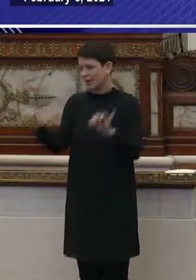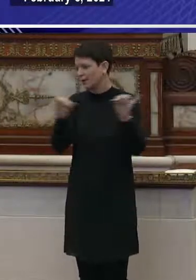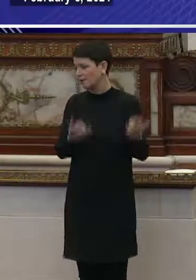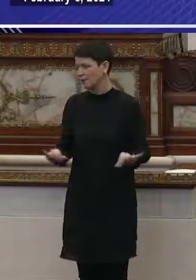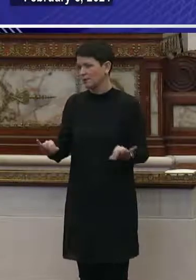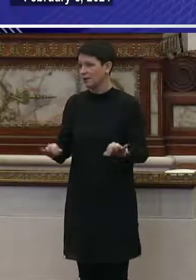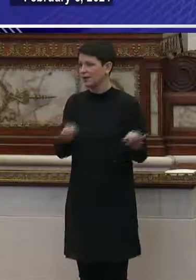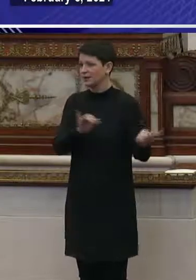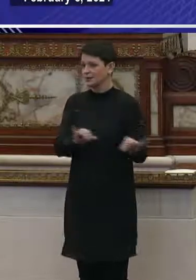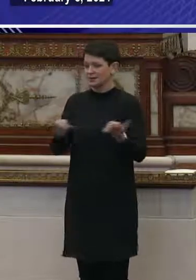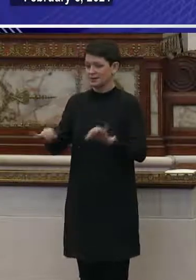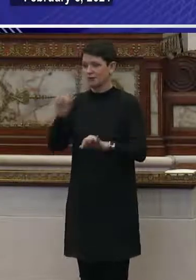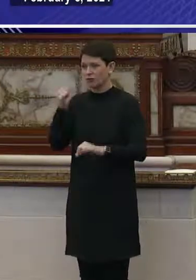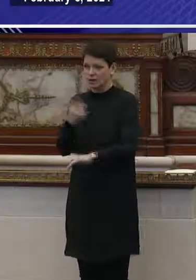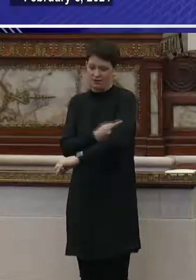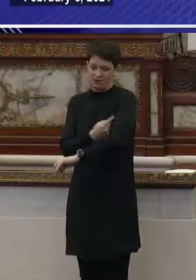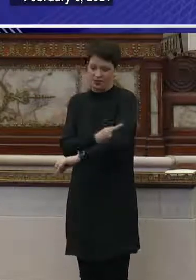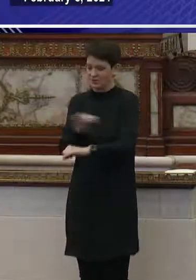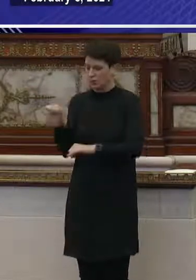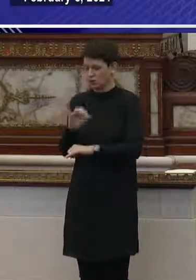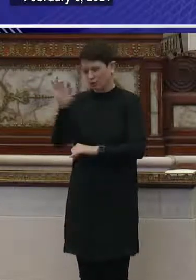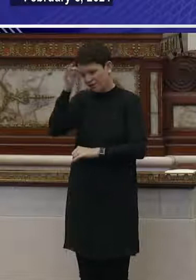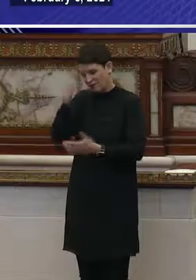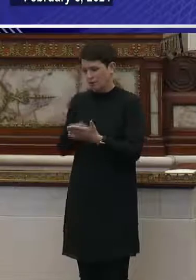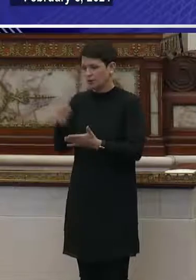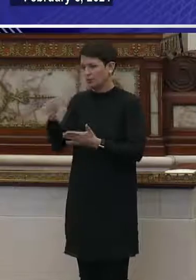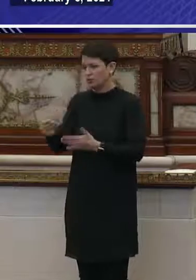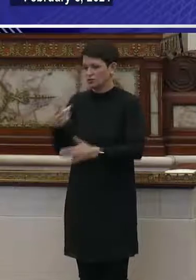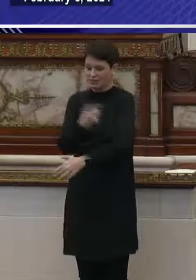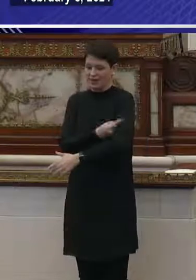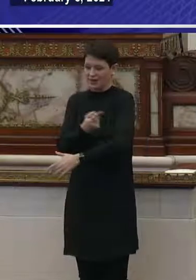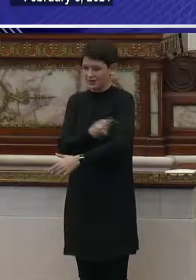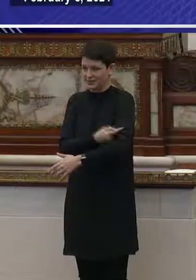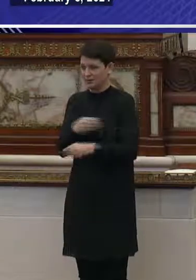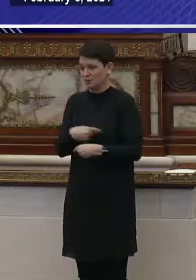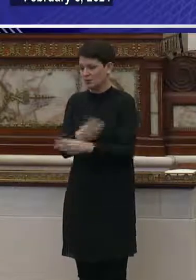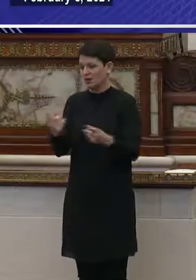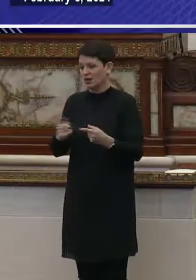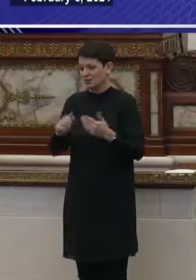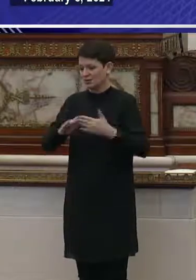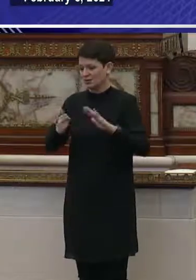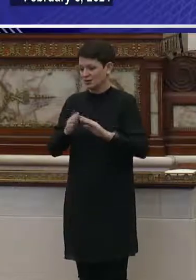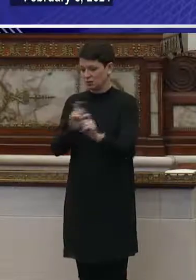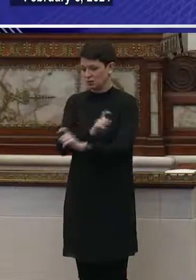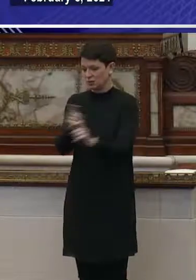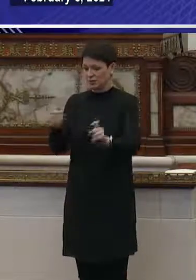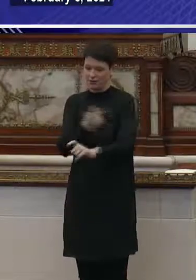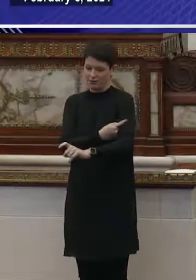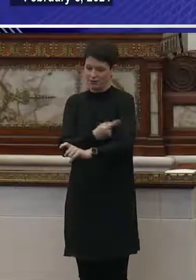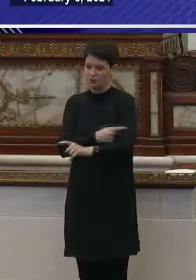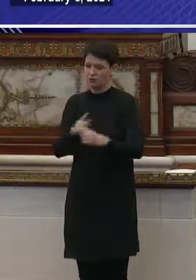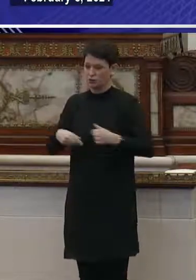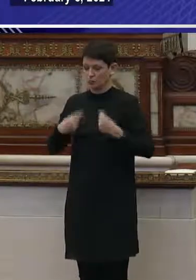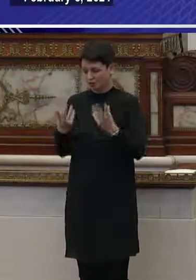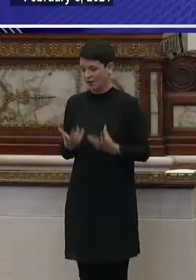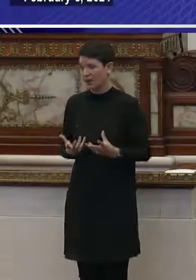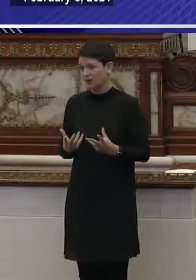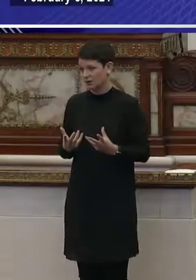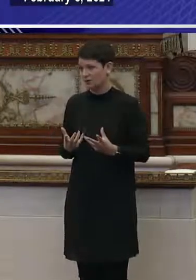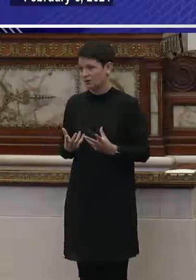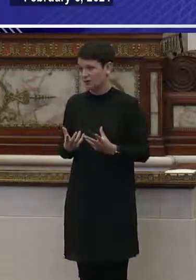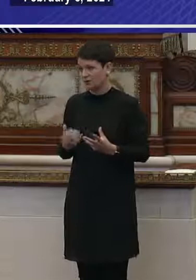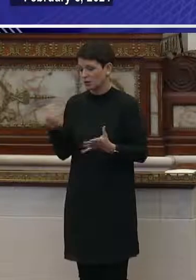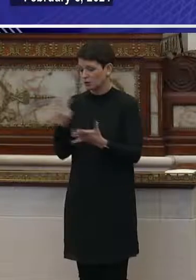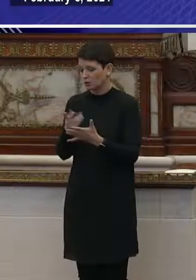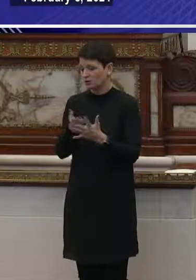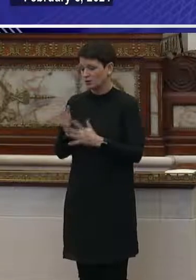exists for other vaccines that are federally purchased vaccines provided to the city to be distributed to providers that are approved